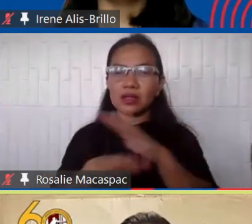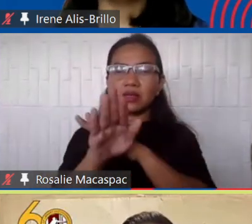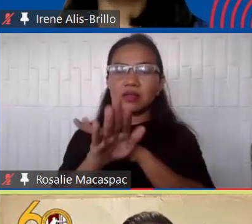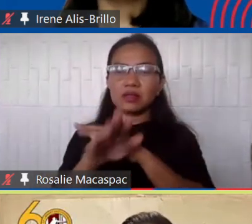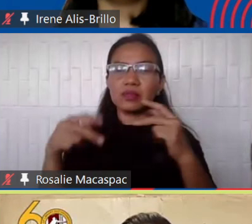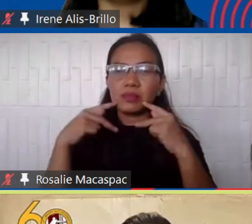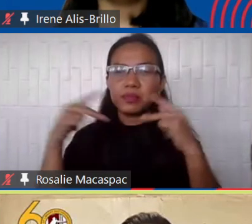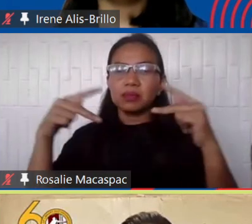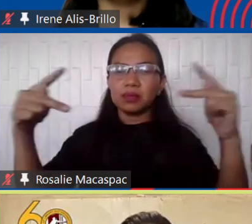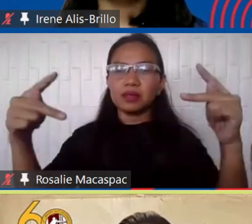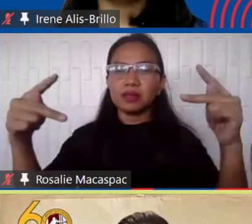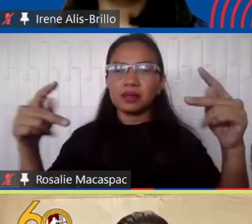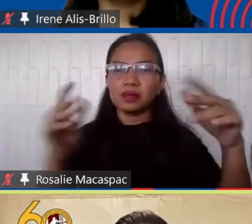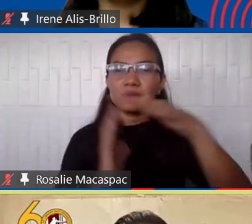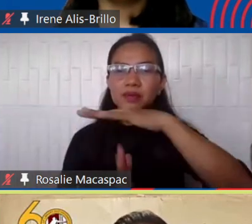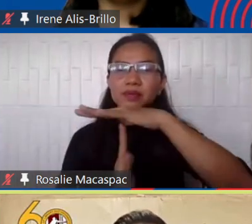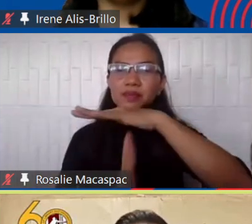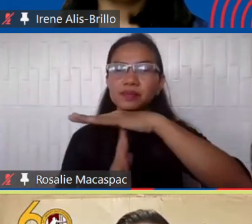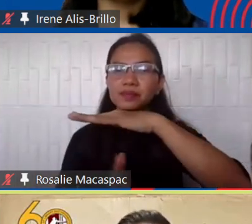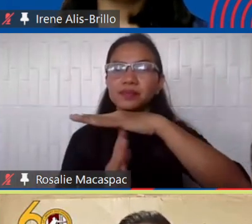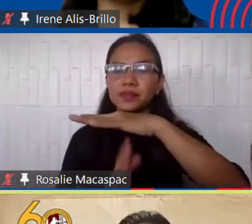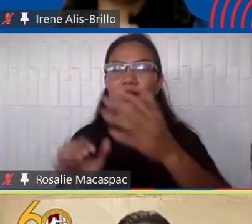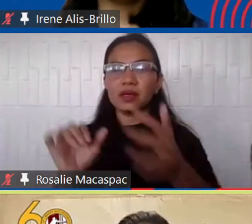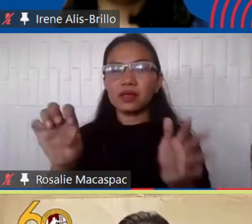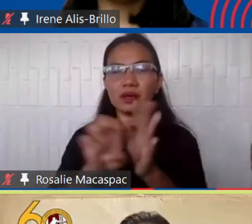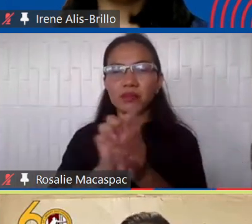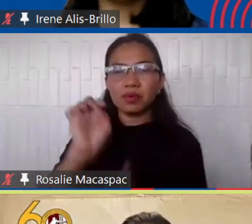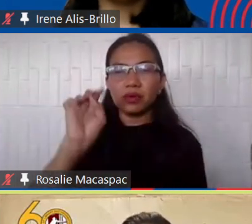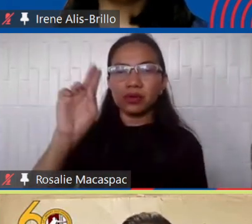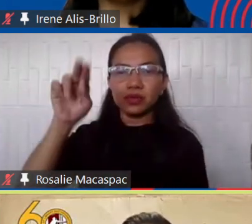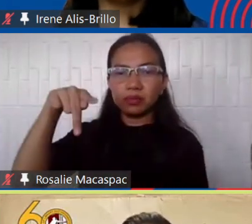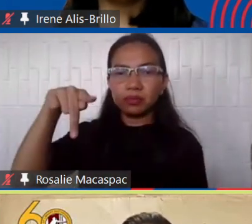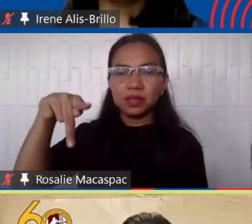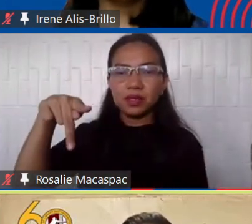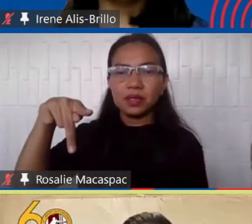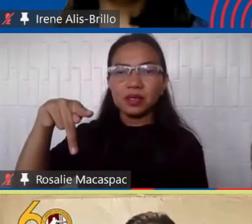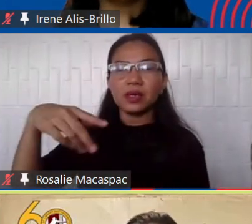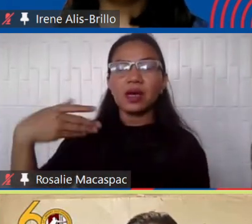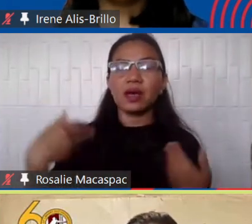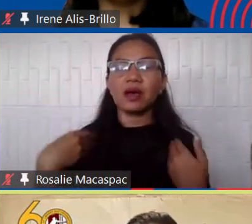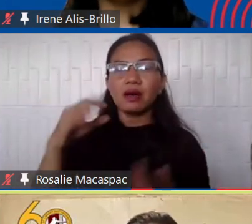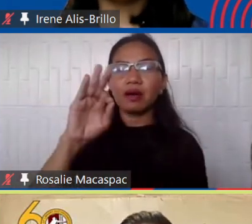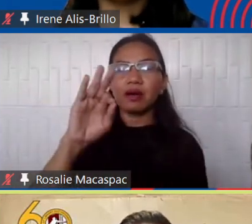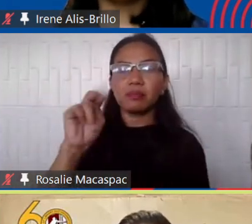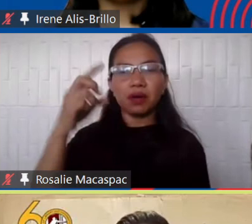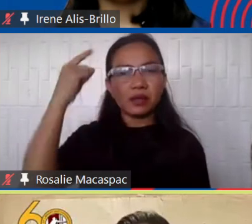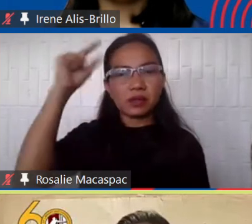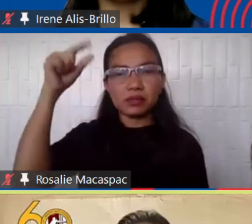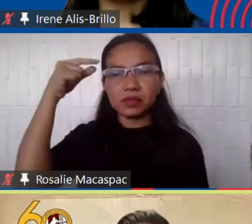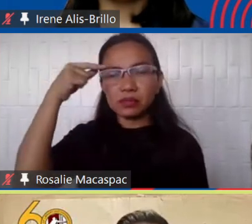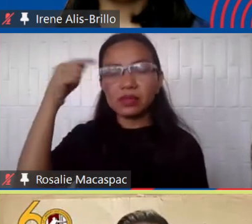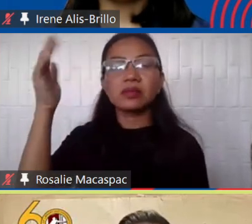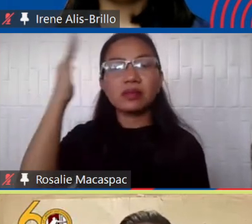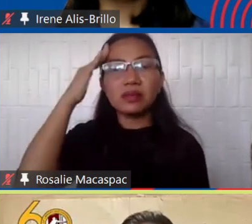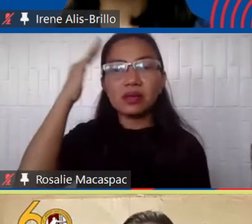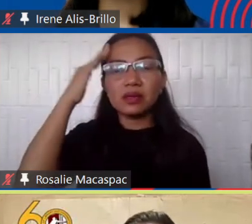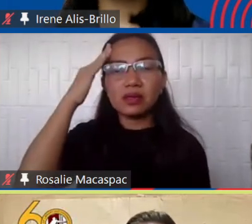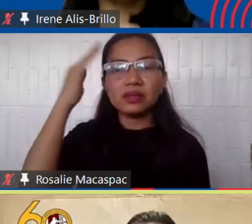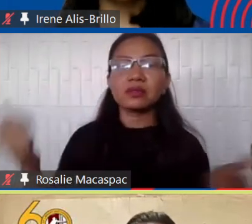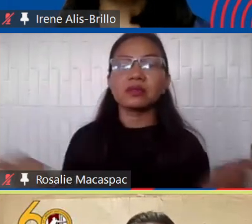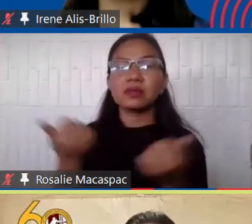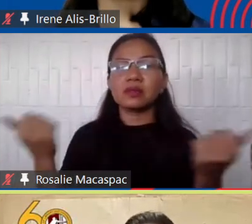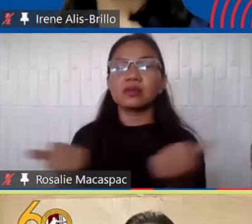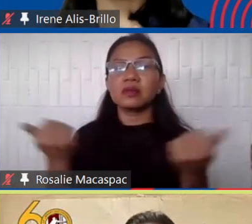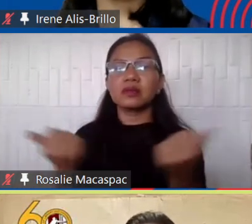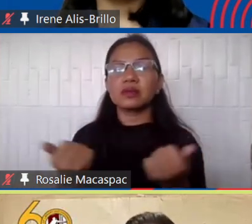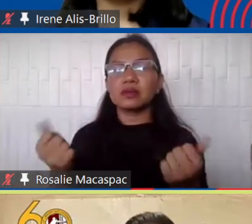For example, the University of the Philippines is publicly funded, and so the knowledge that's being produced should be available to the